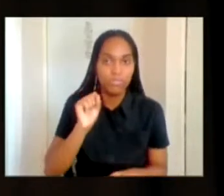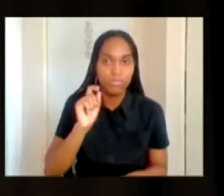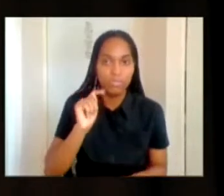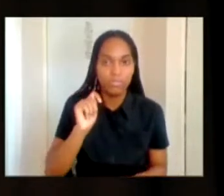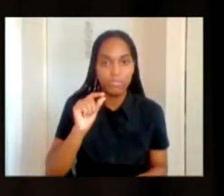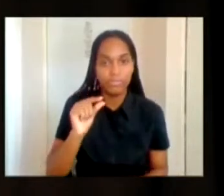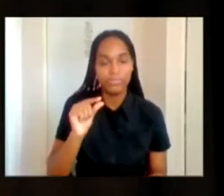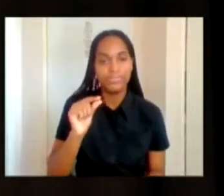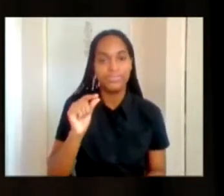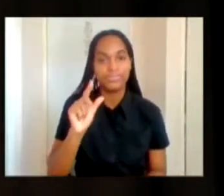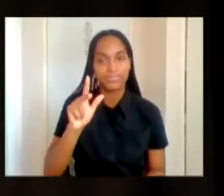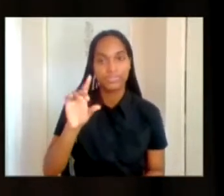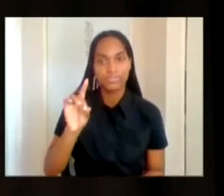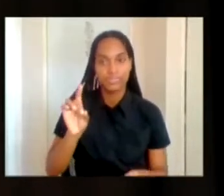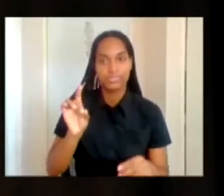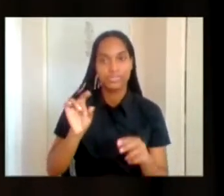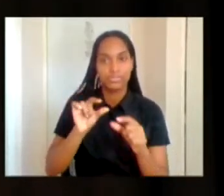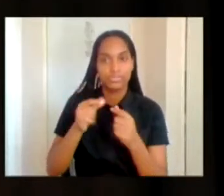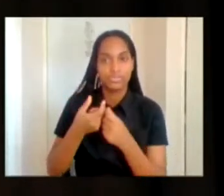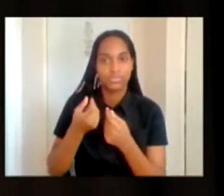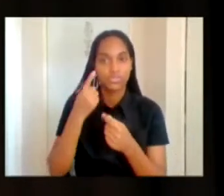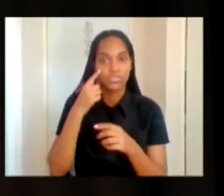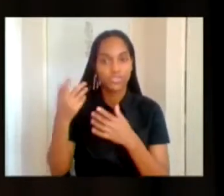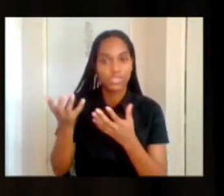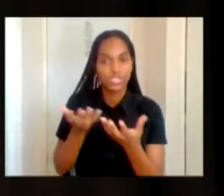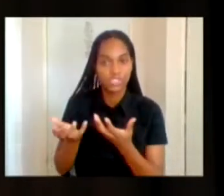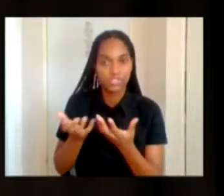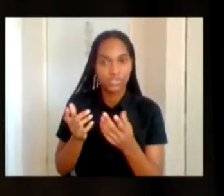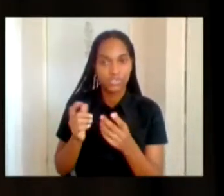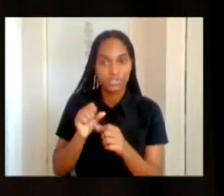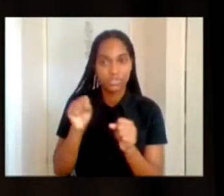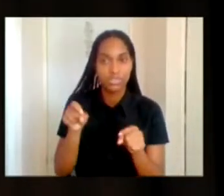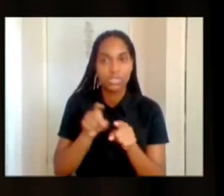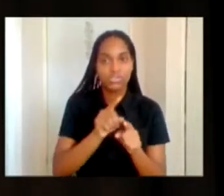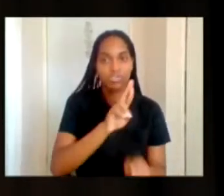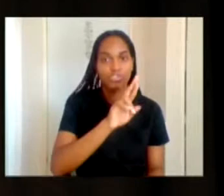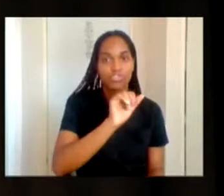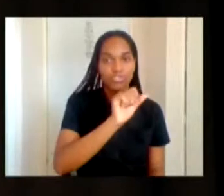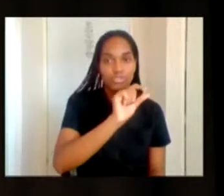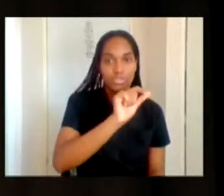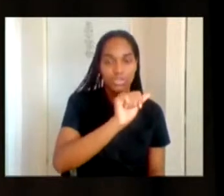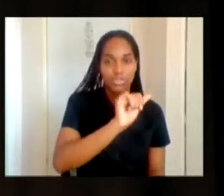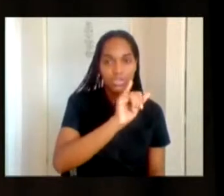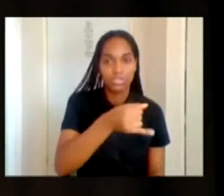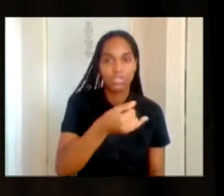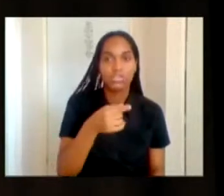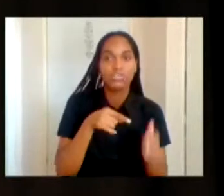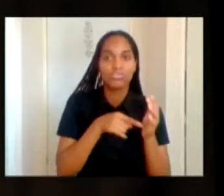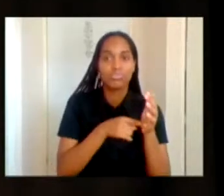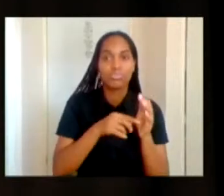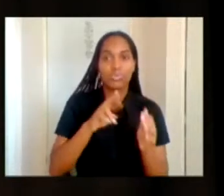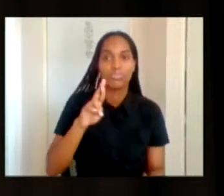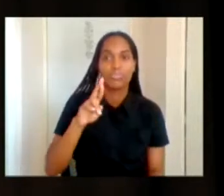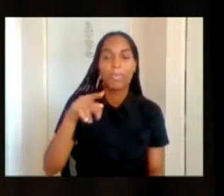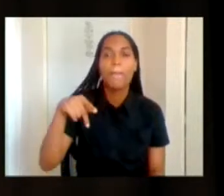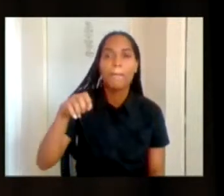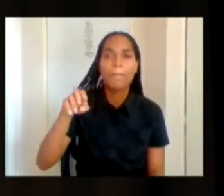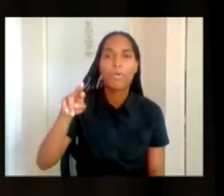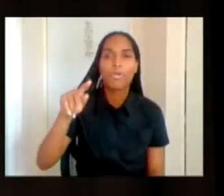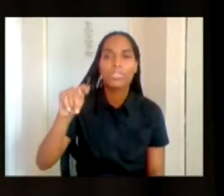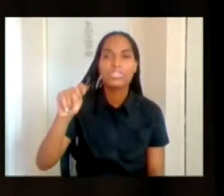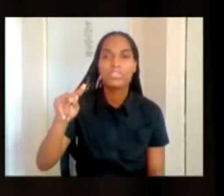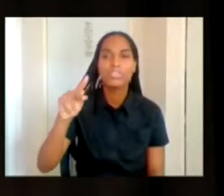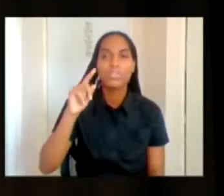interactive systems, as well as Raj Patel from Yada Labs, representing Pearl TV, to talk a little bit about how this thing is